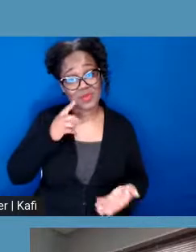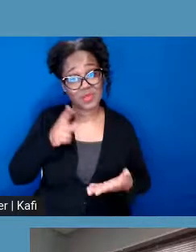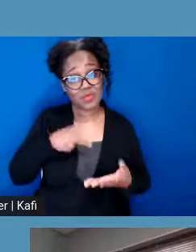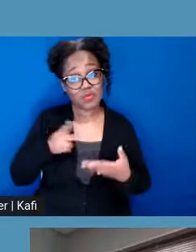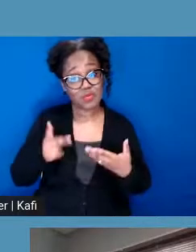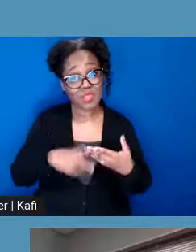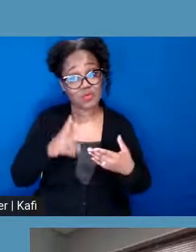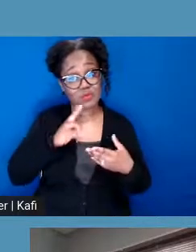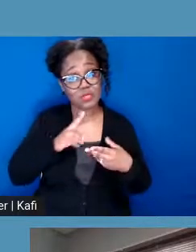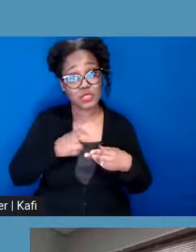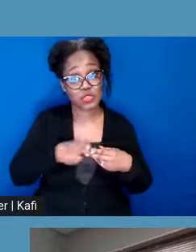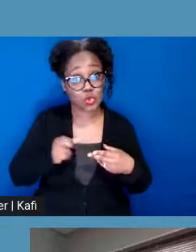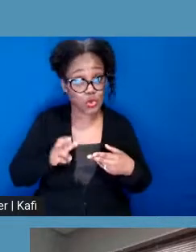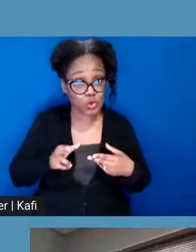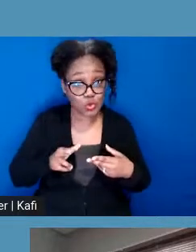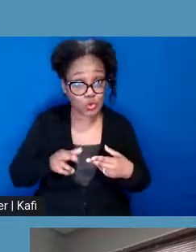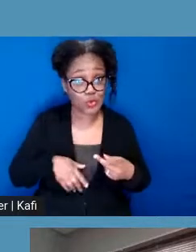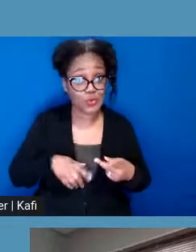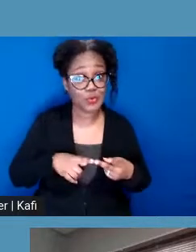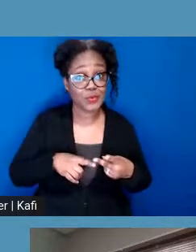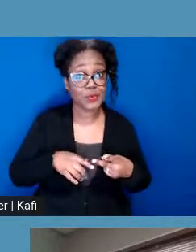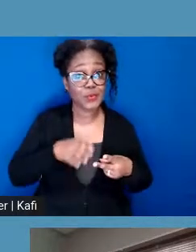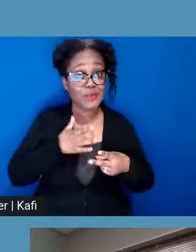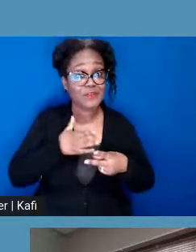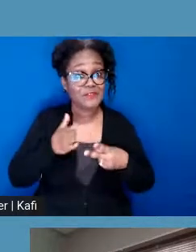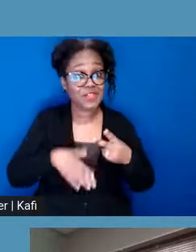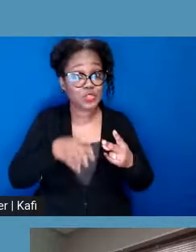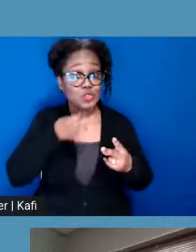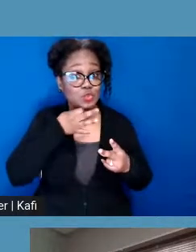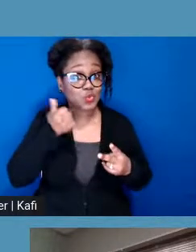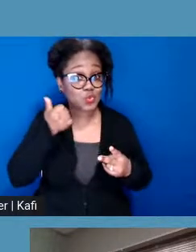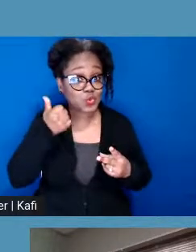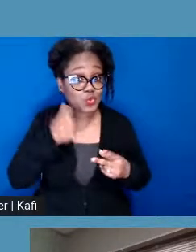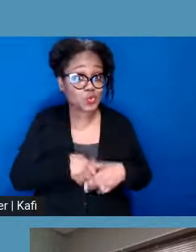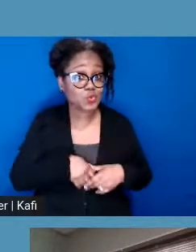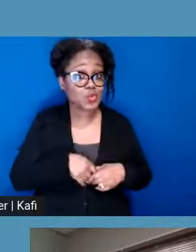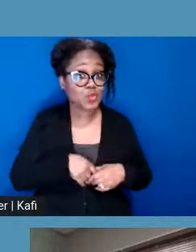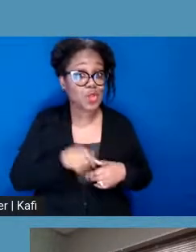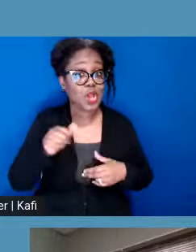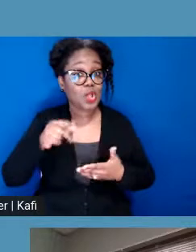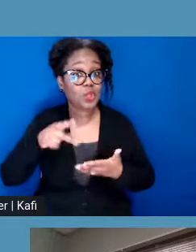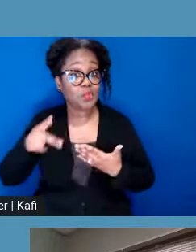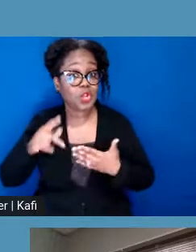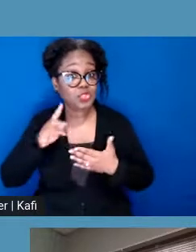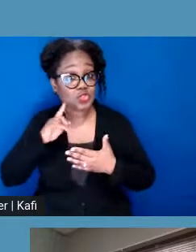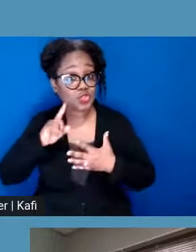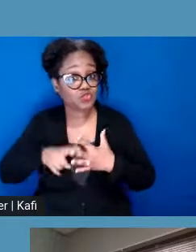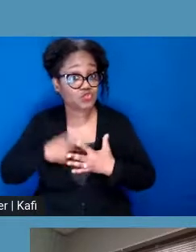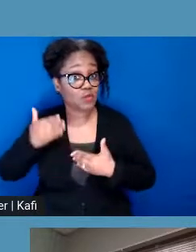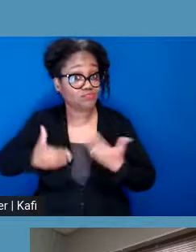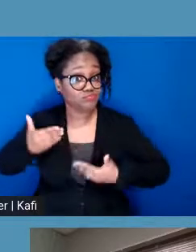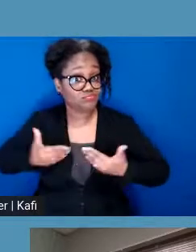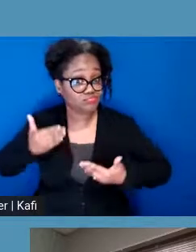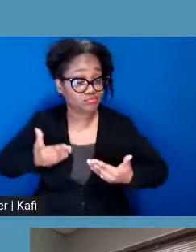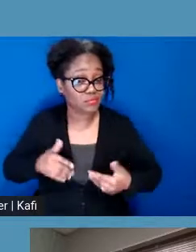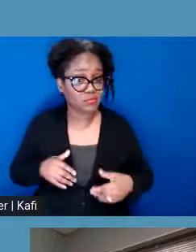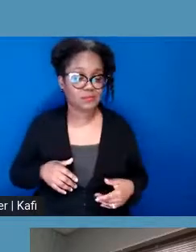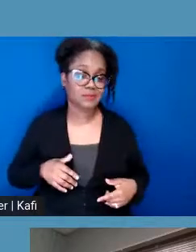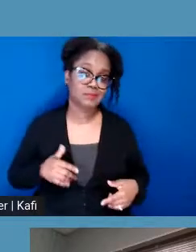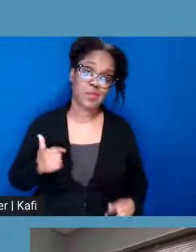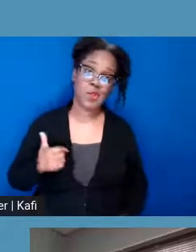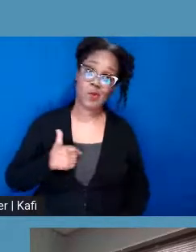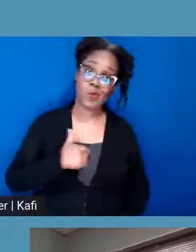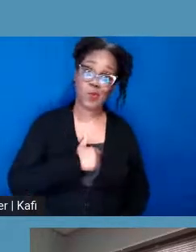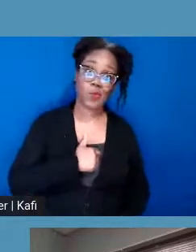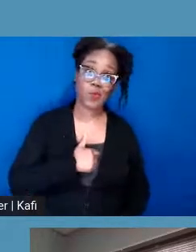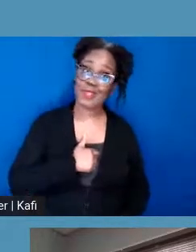of other projects got started, and we finished sharing the 50 works, I think, the